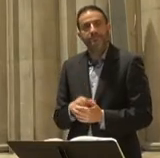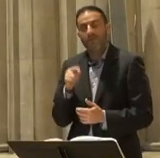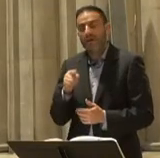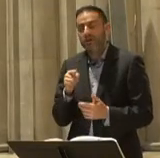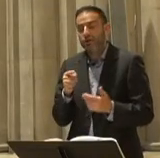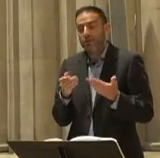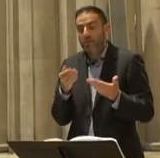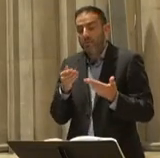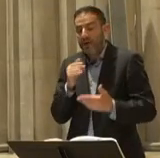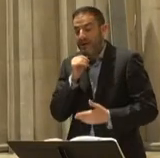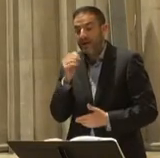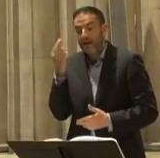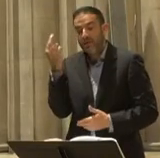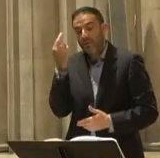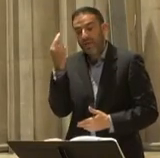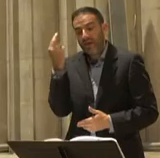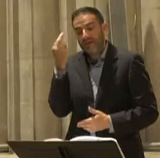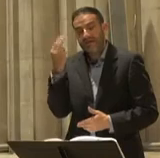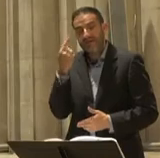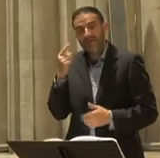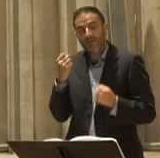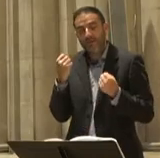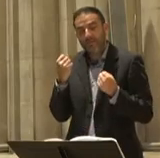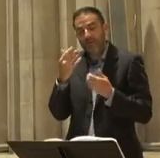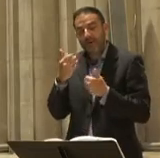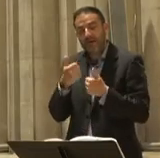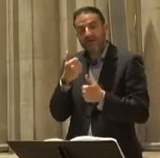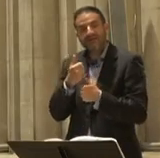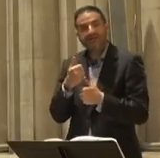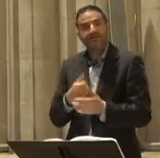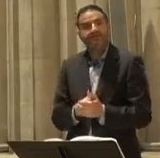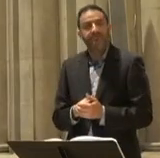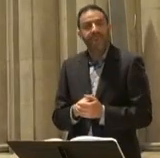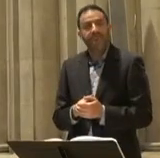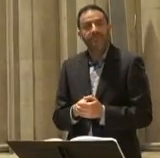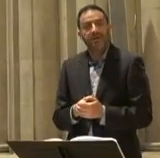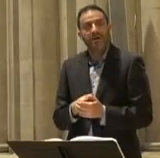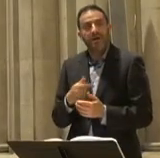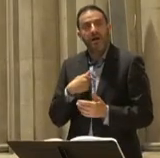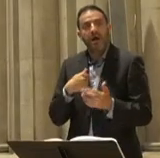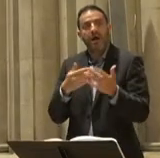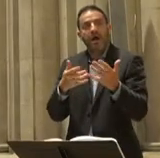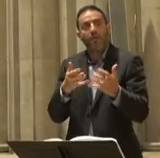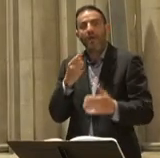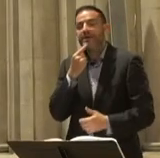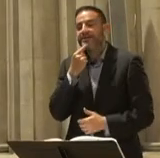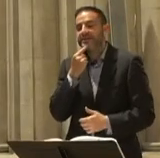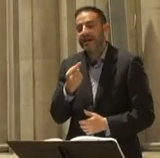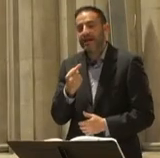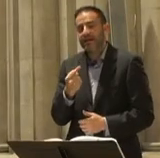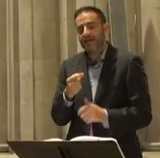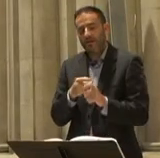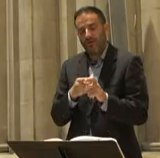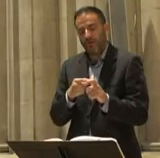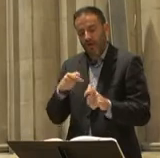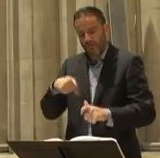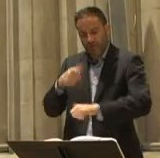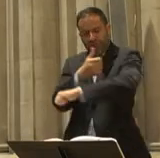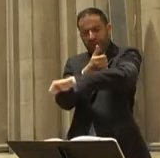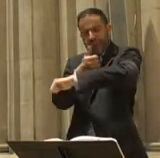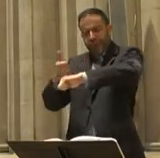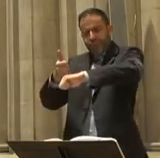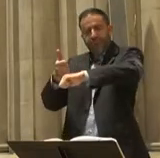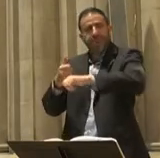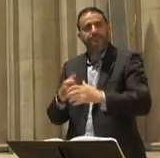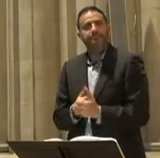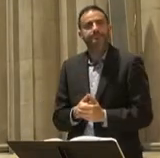not realize it for years and years after. So I would want to say from this pulpit, this beautiful